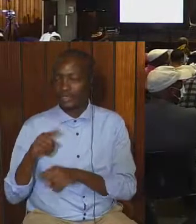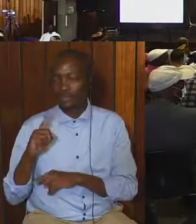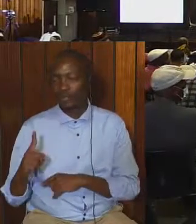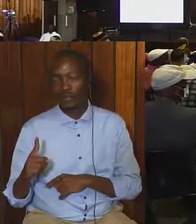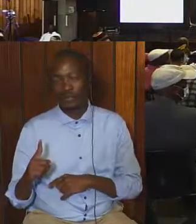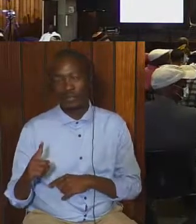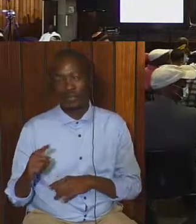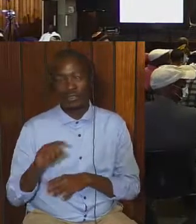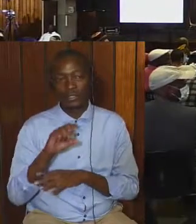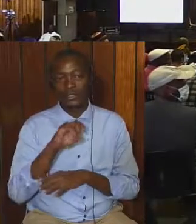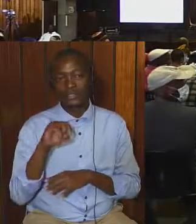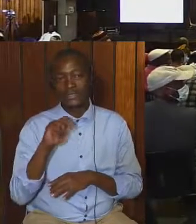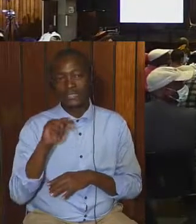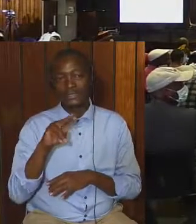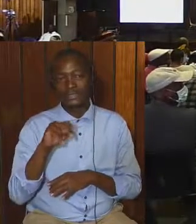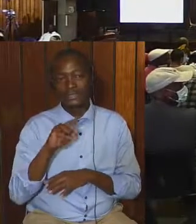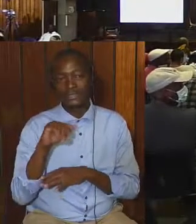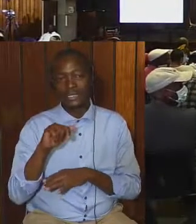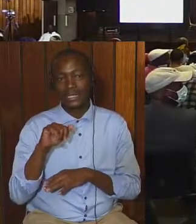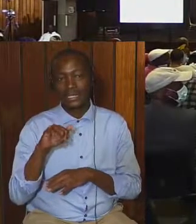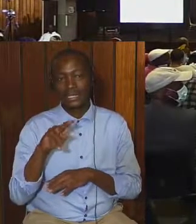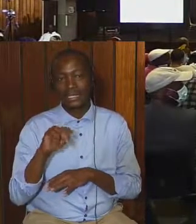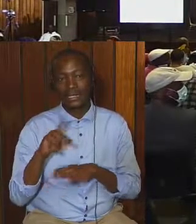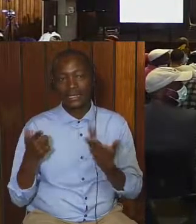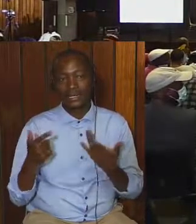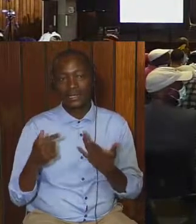Davidson, Zenzele. Siyazenzela yebo but